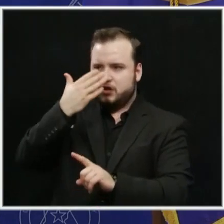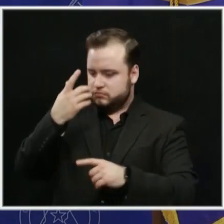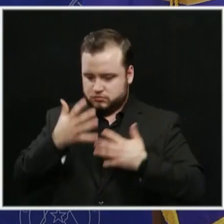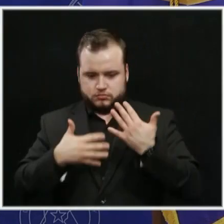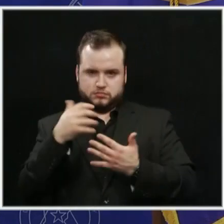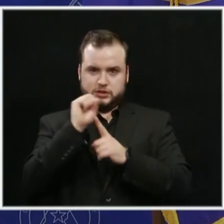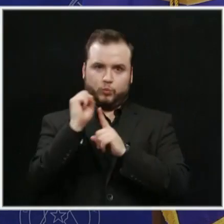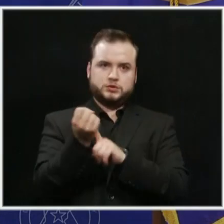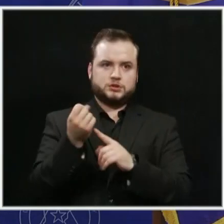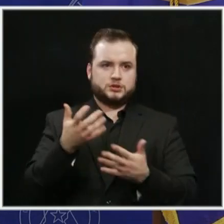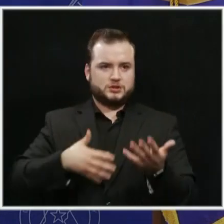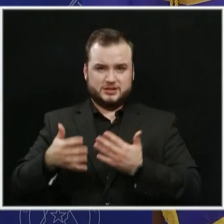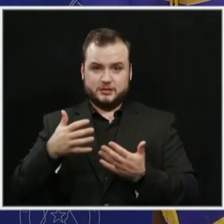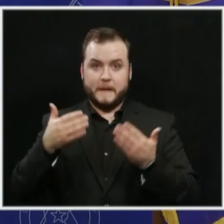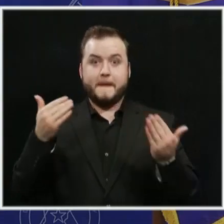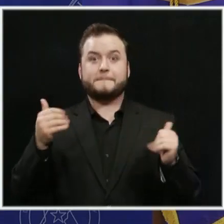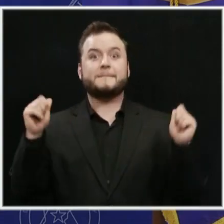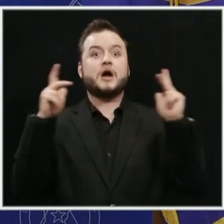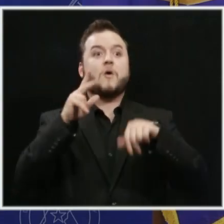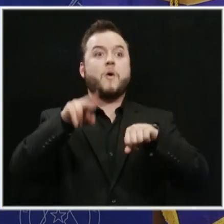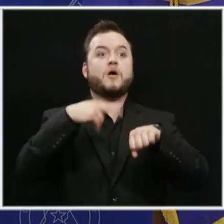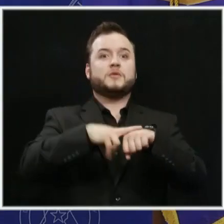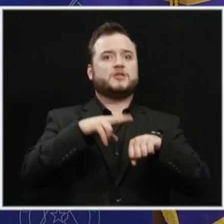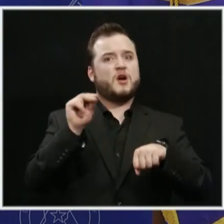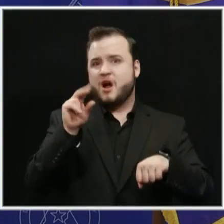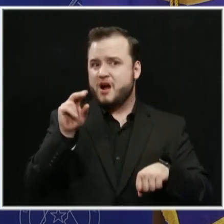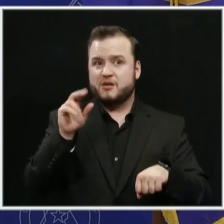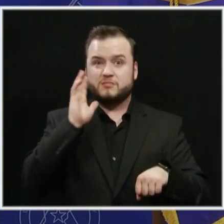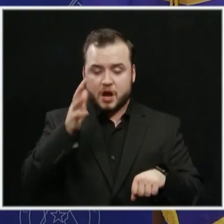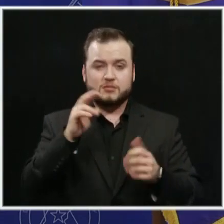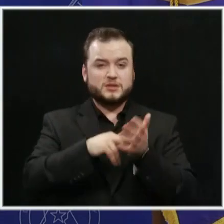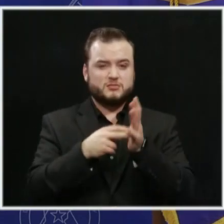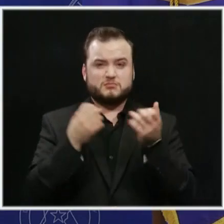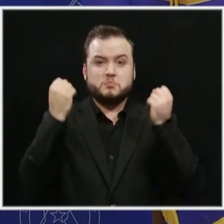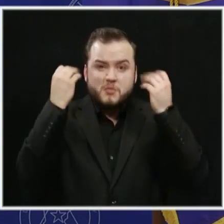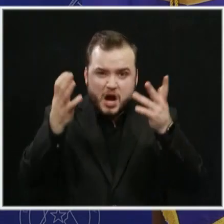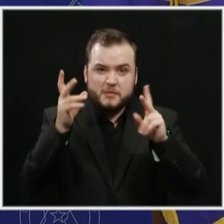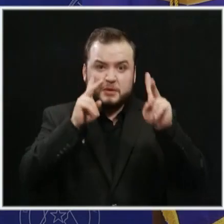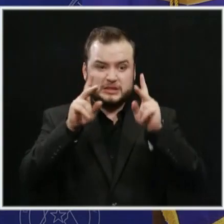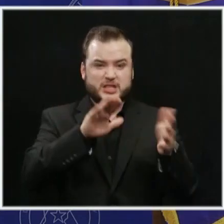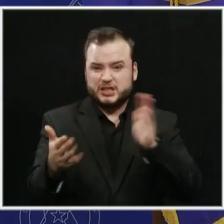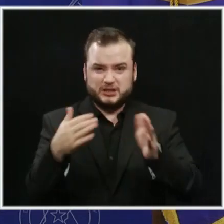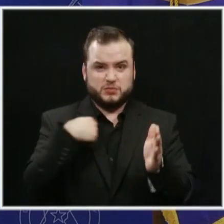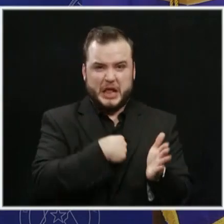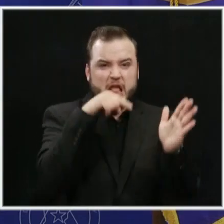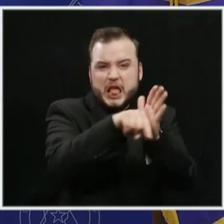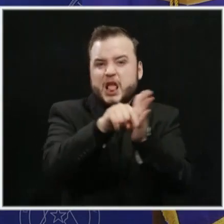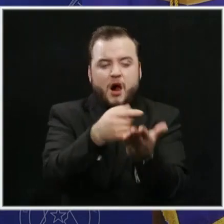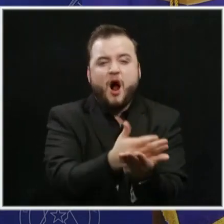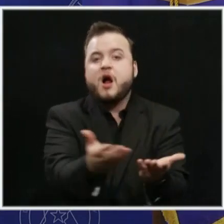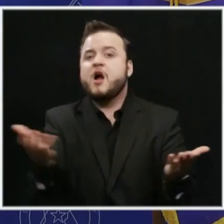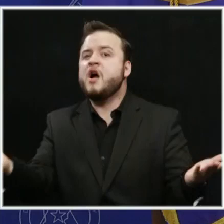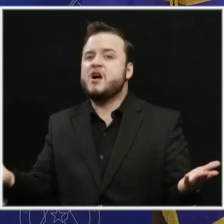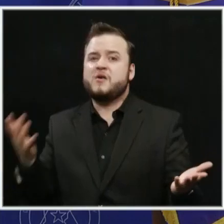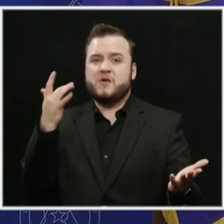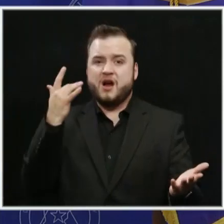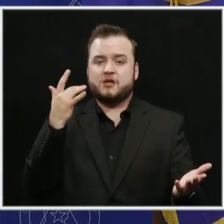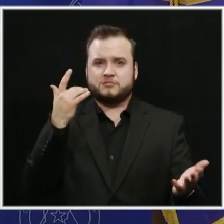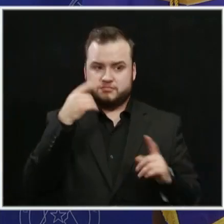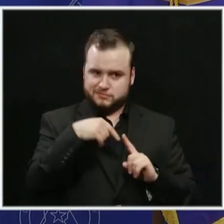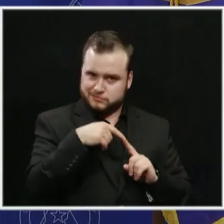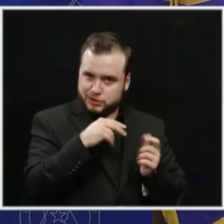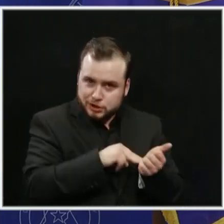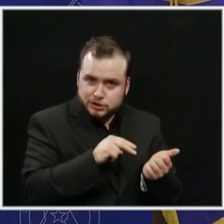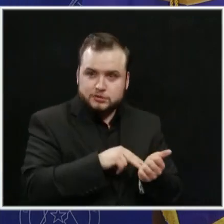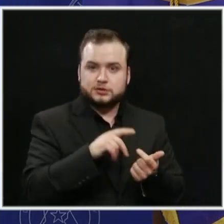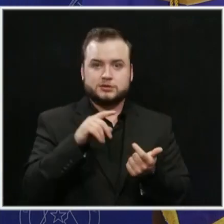January and operating, we would kill lots of people, especially those on the front line. And the business leaders, I would go on this, are